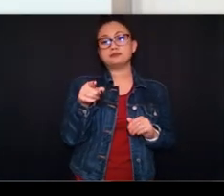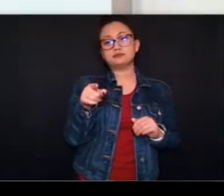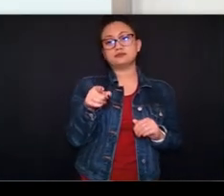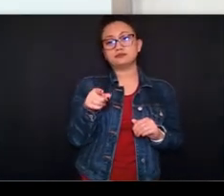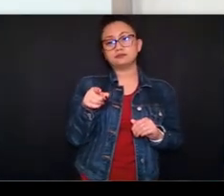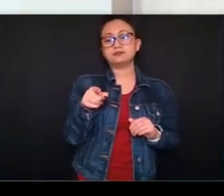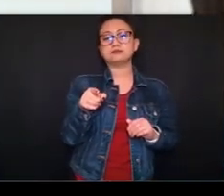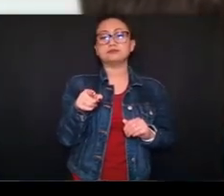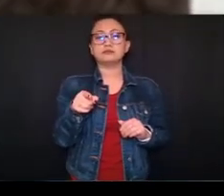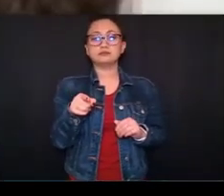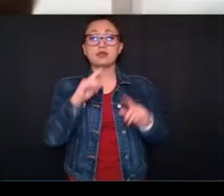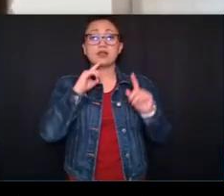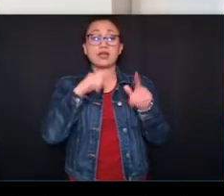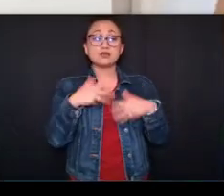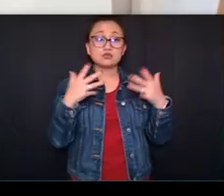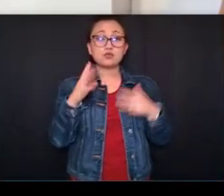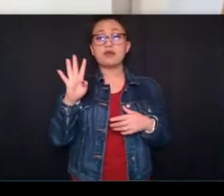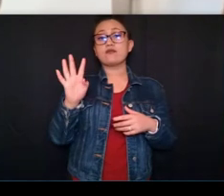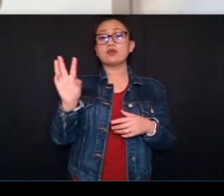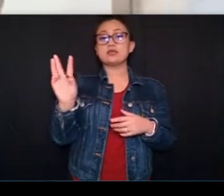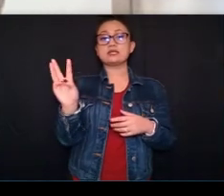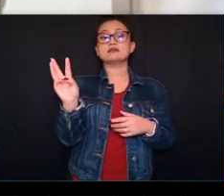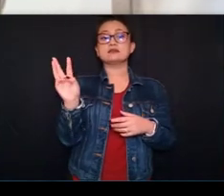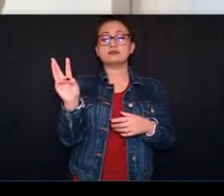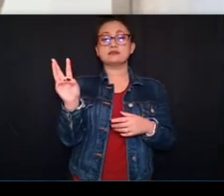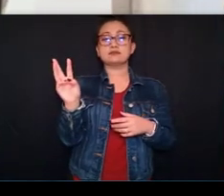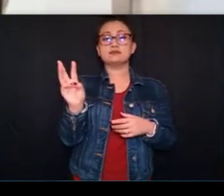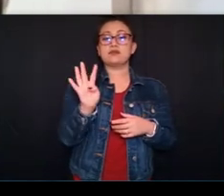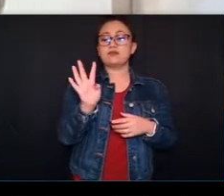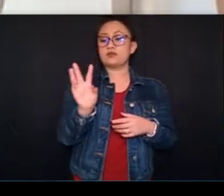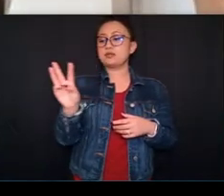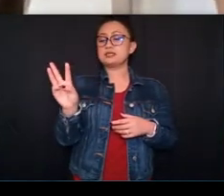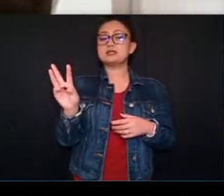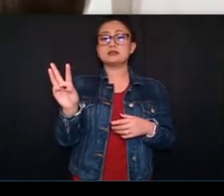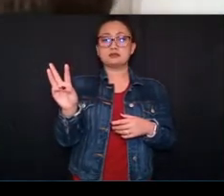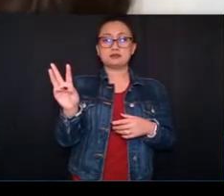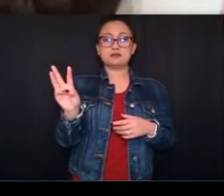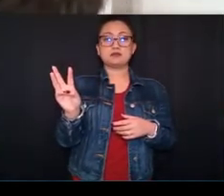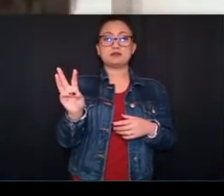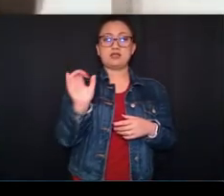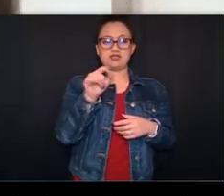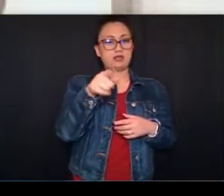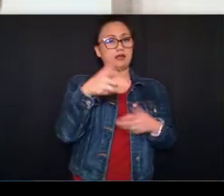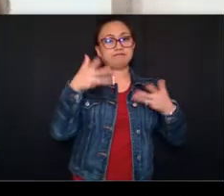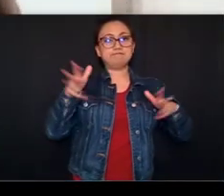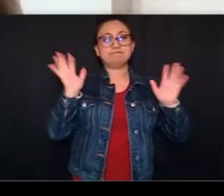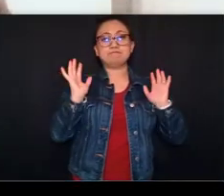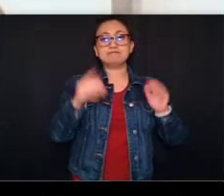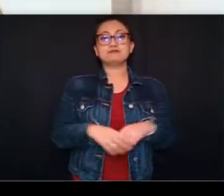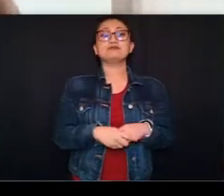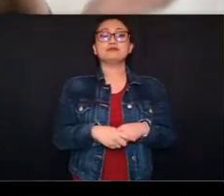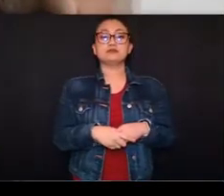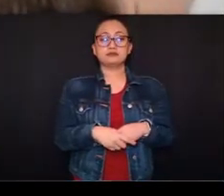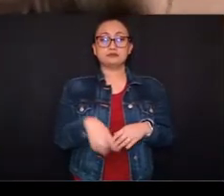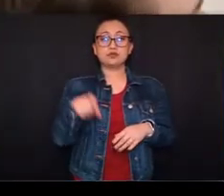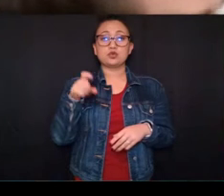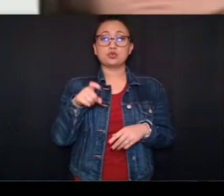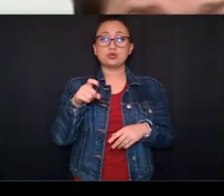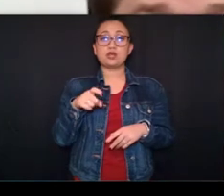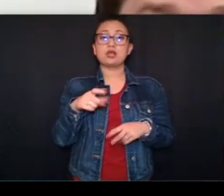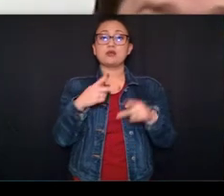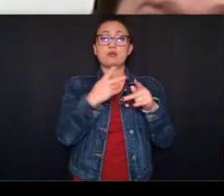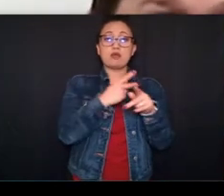going to give me 4. So the answer is 46. 46, just like that. So you need to do the